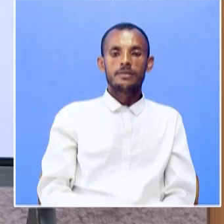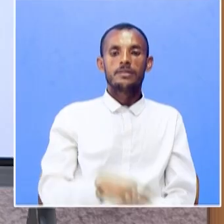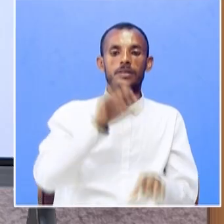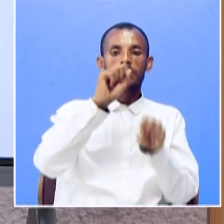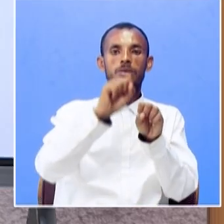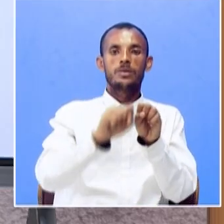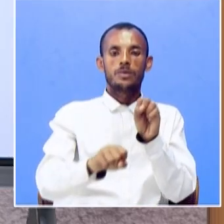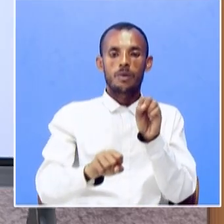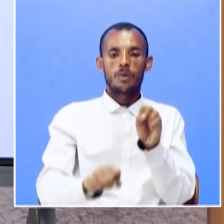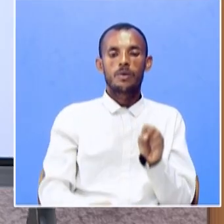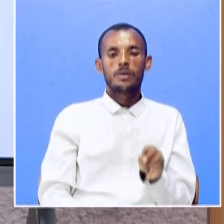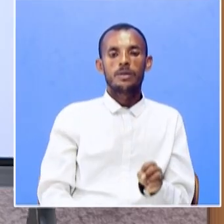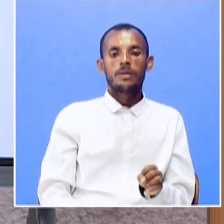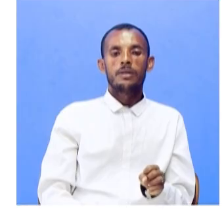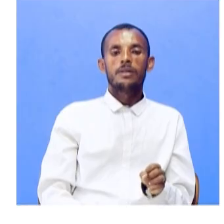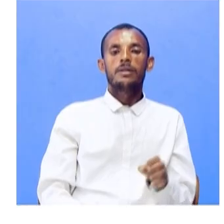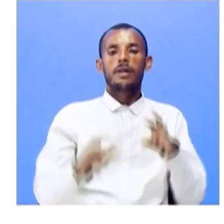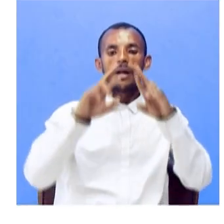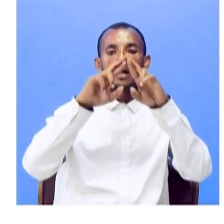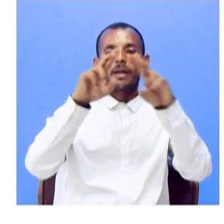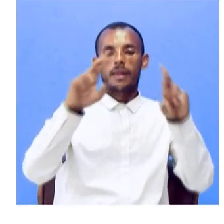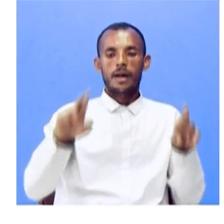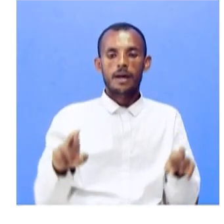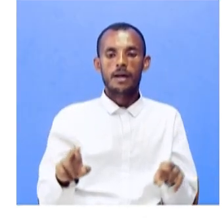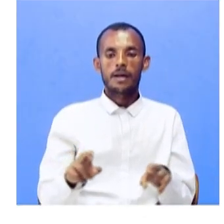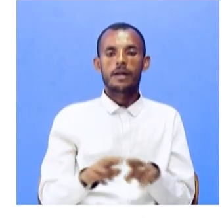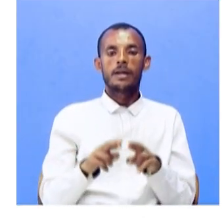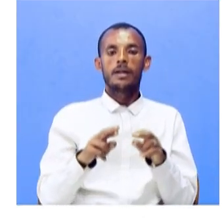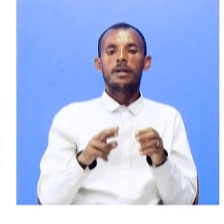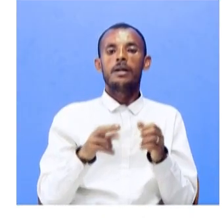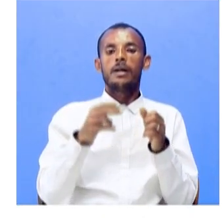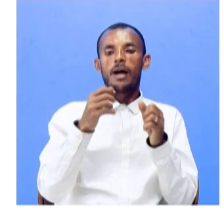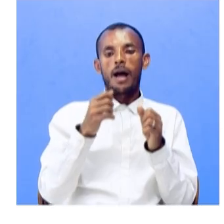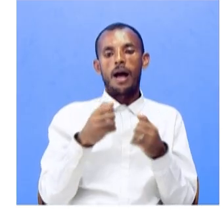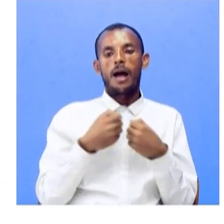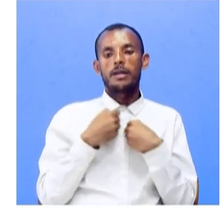So a rectangle has this form.